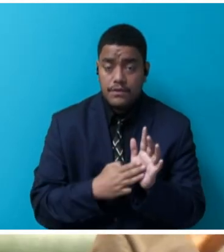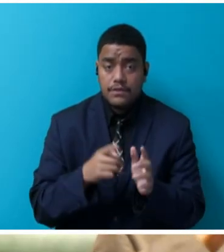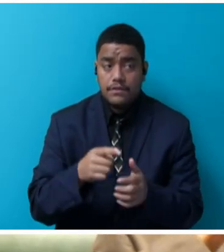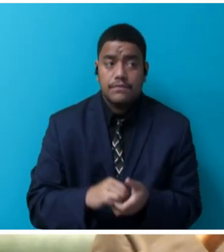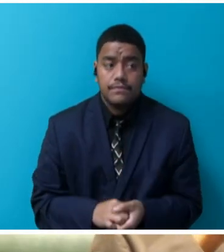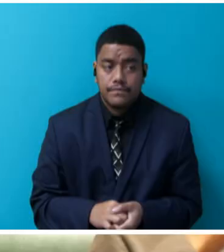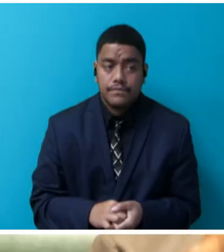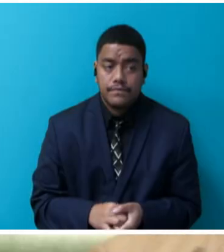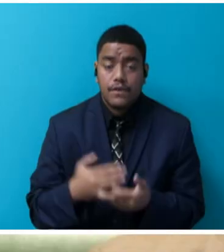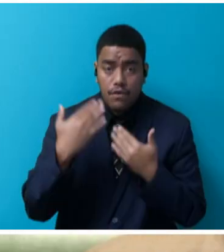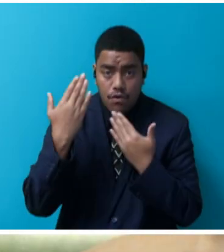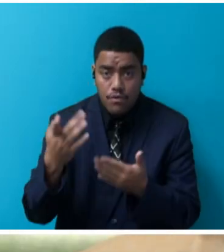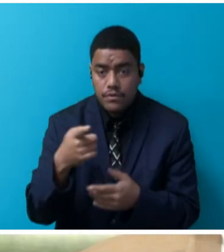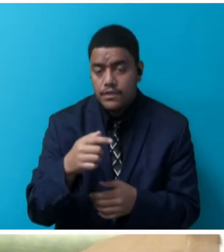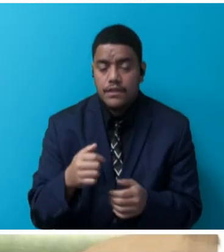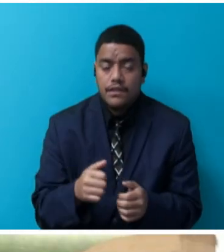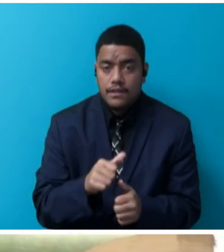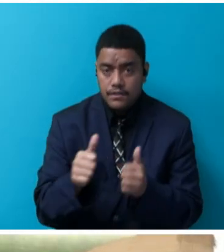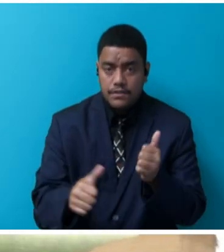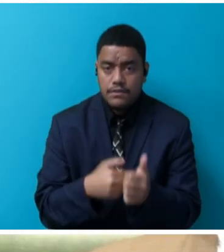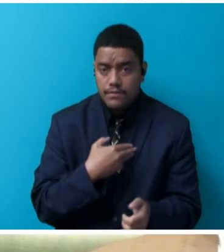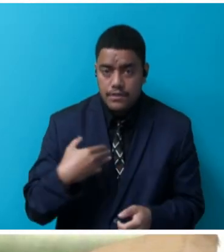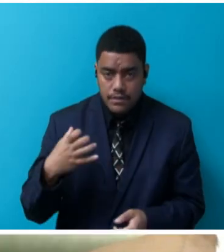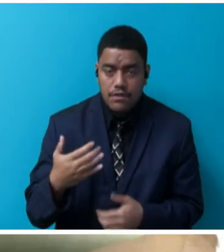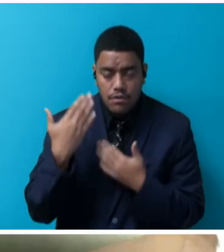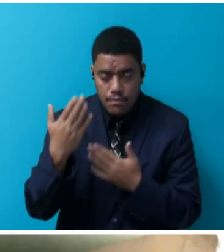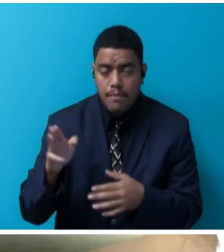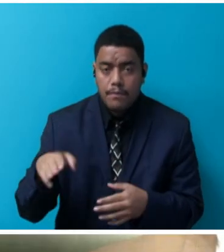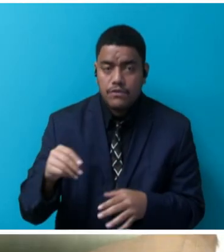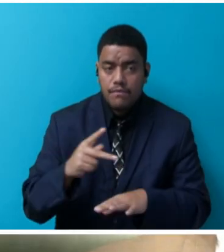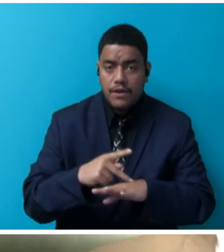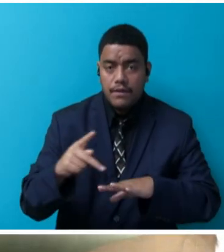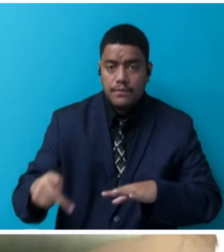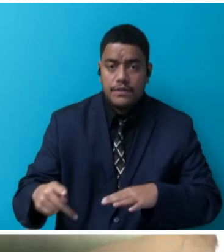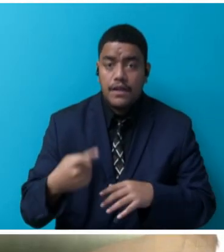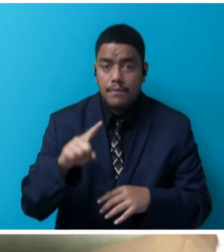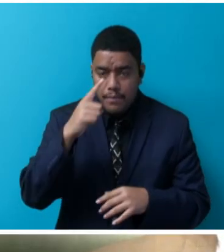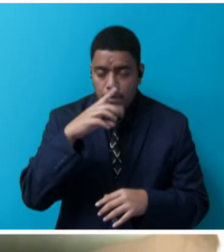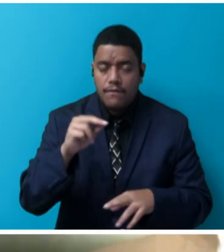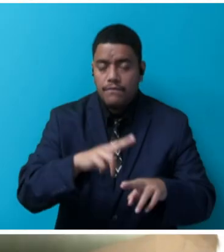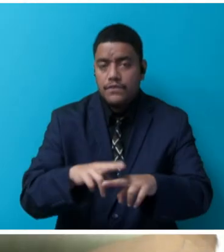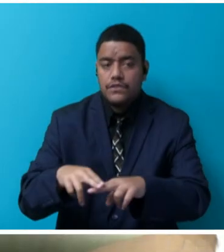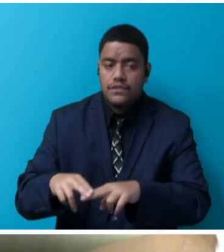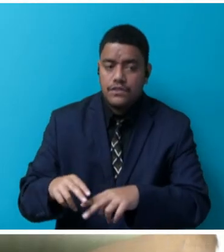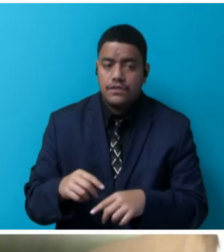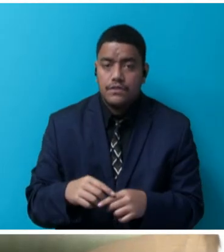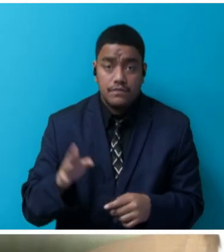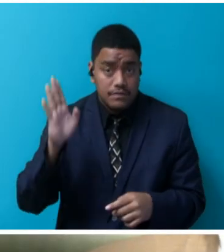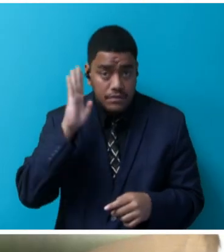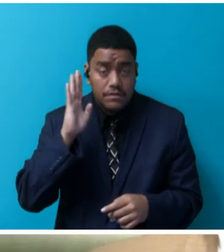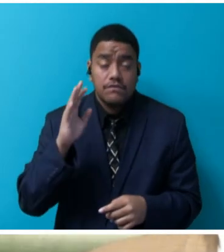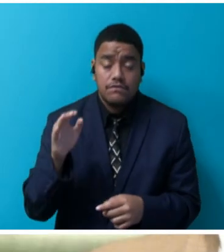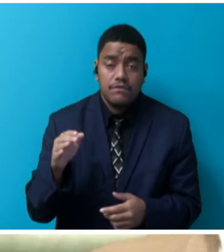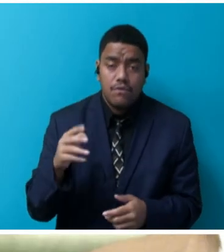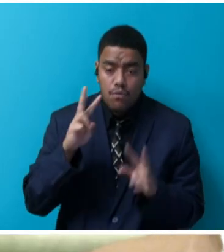Cabinet Ministers and Assistant Ministers, Honorable Members of Parliament, and the people of Fiji who may be listening in or